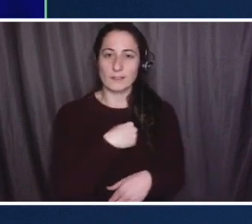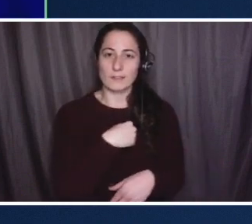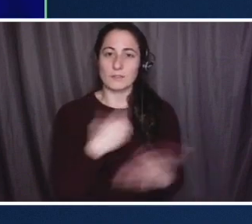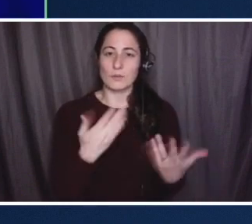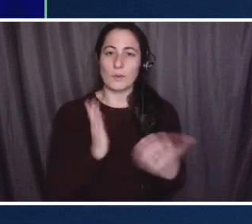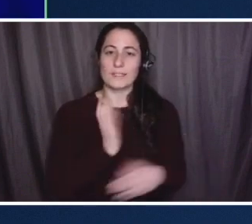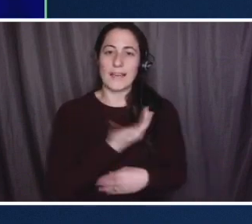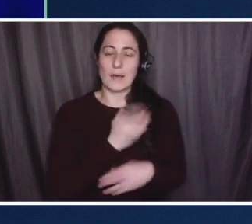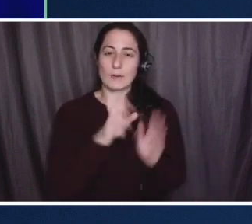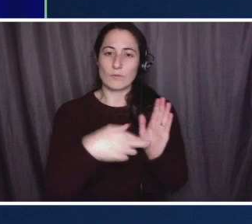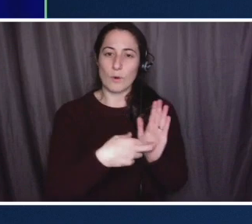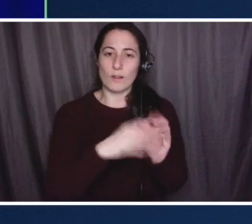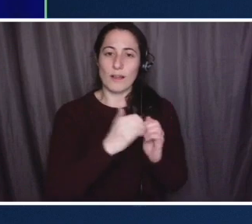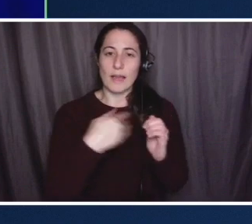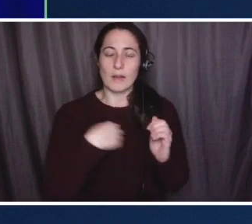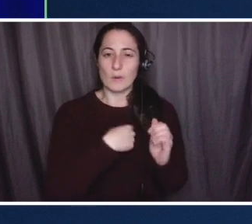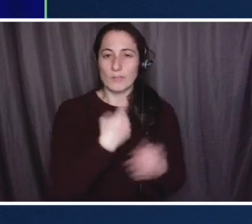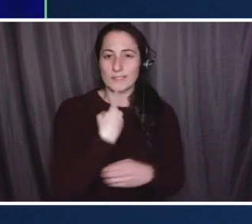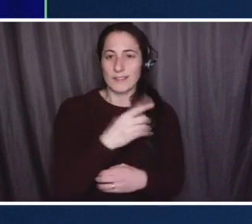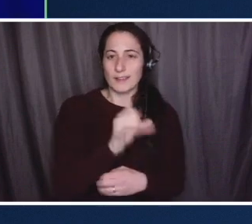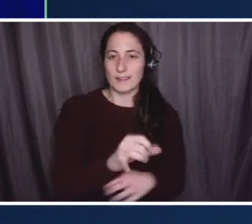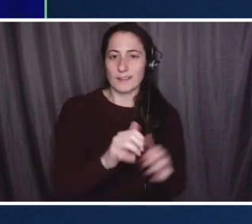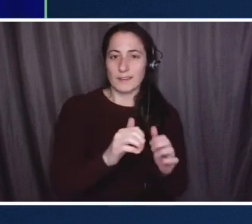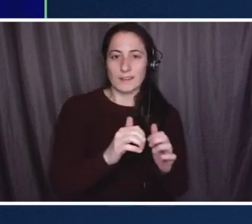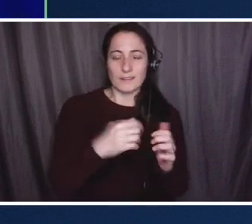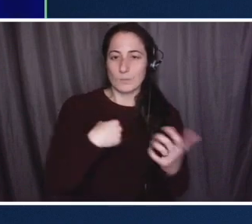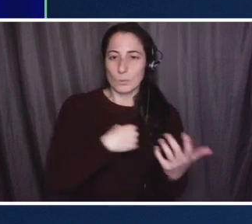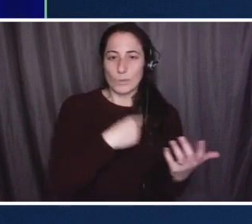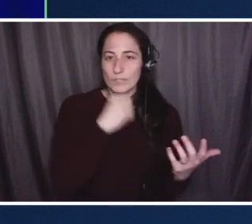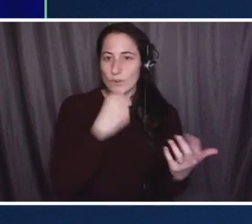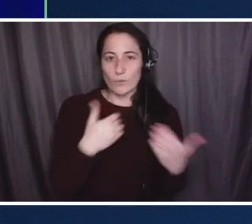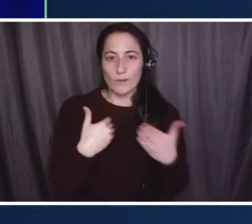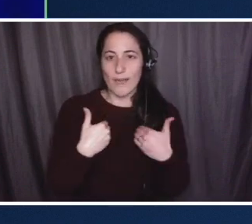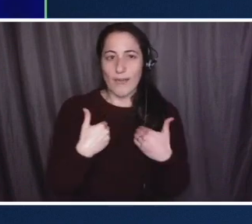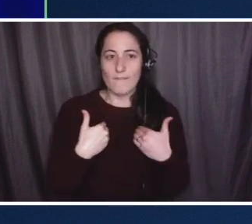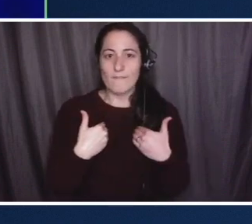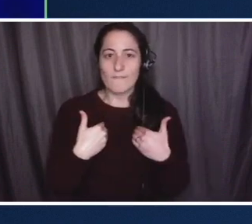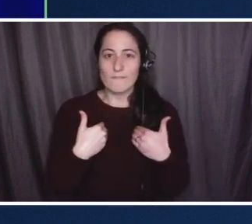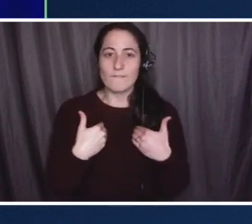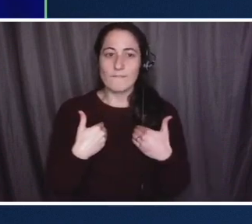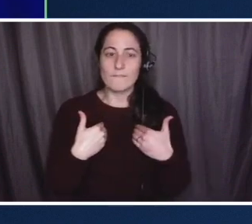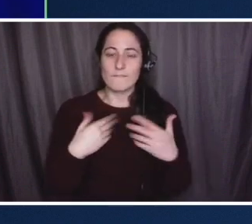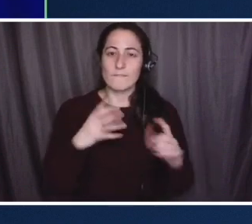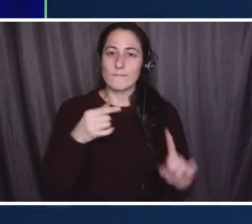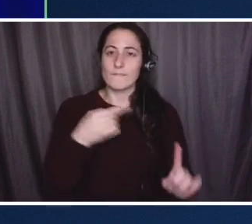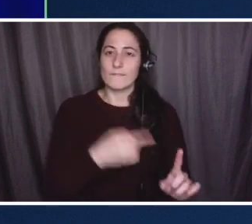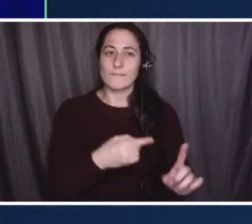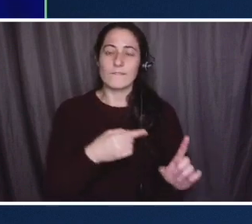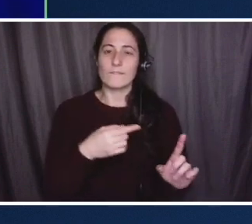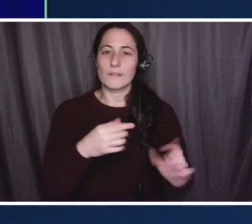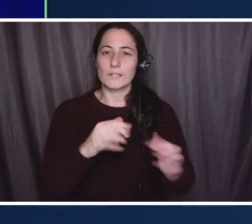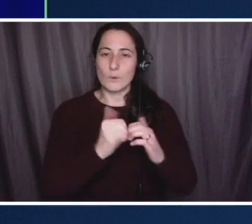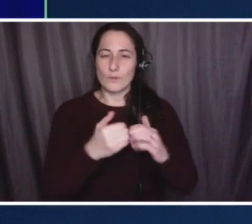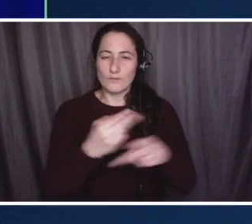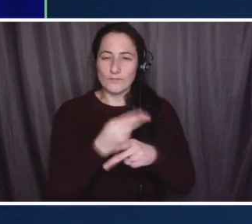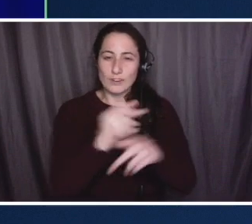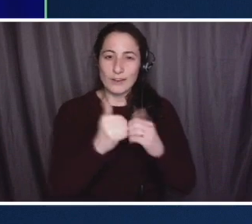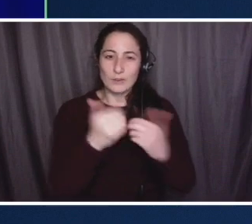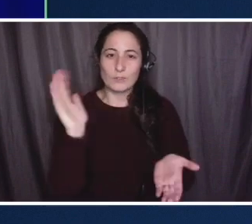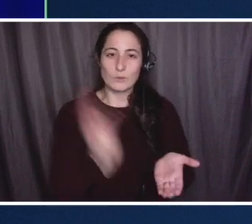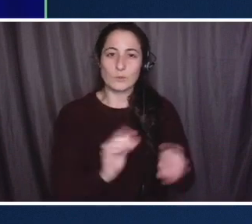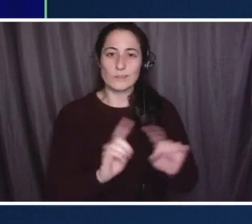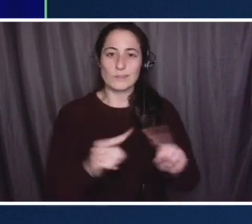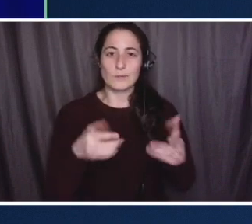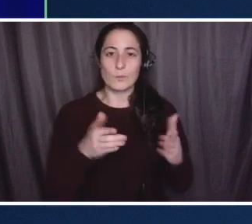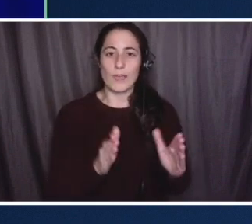say the way that we don't actually have, the way that we reduce kleptocracies by figuring out how do we reduce the ways that being